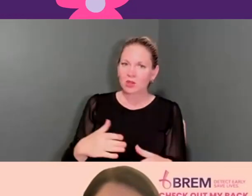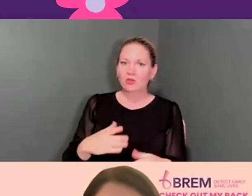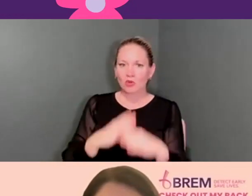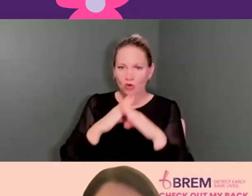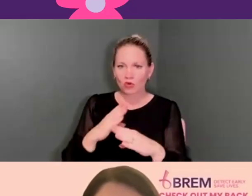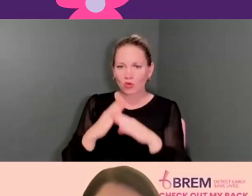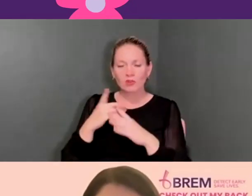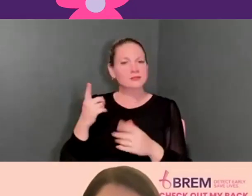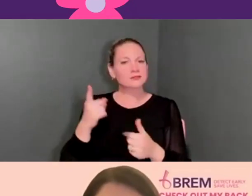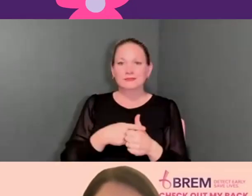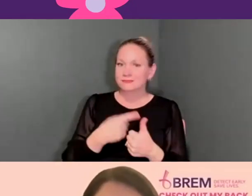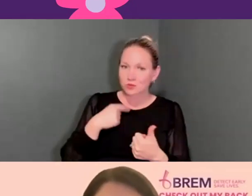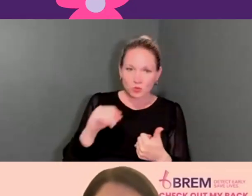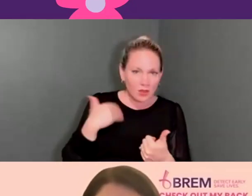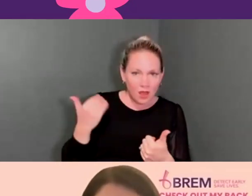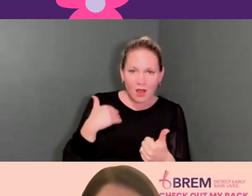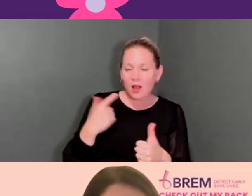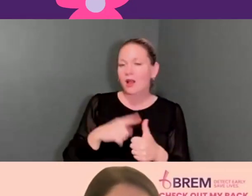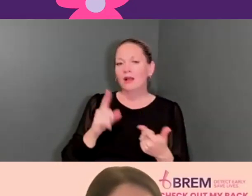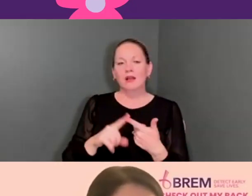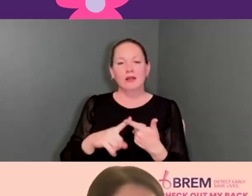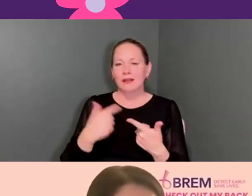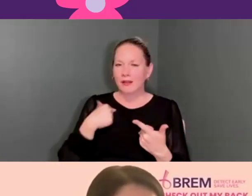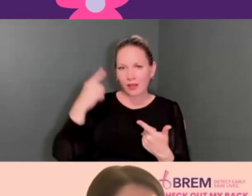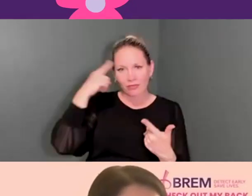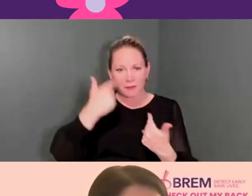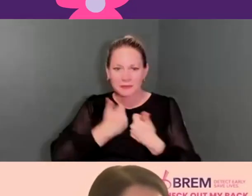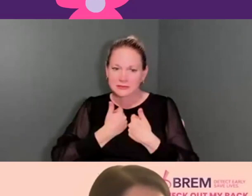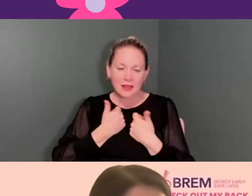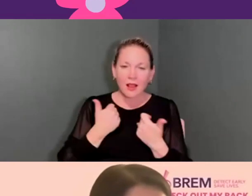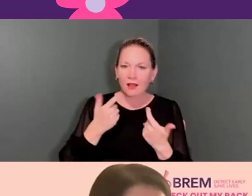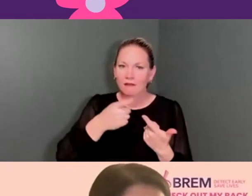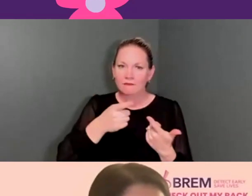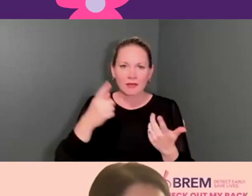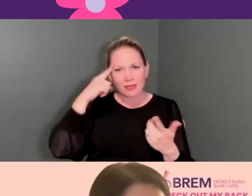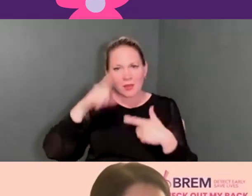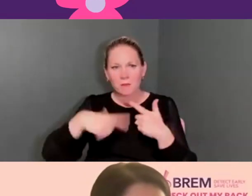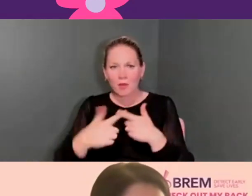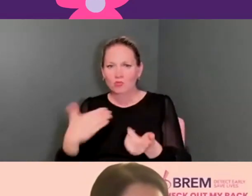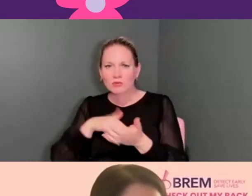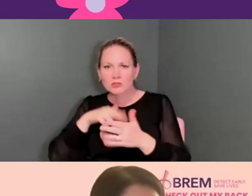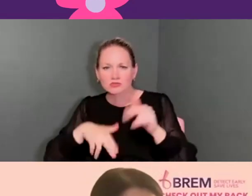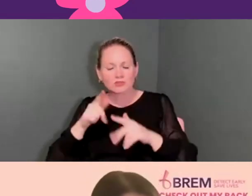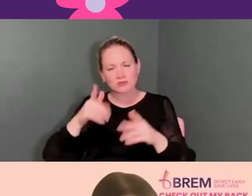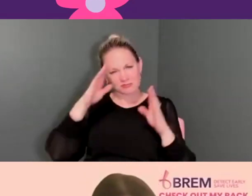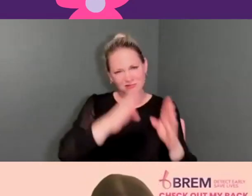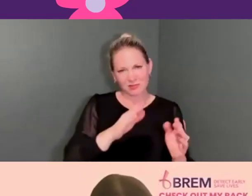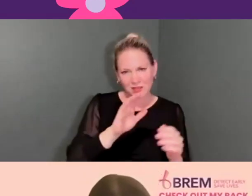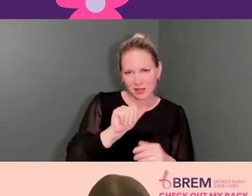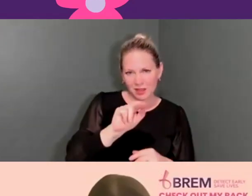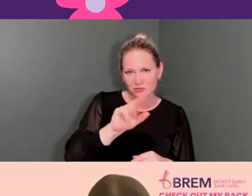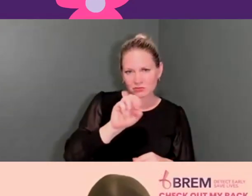for this" to "you're being superficial and caring about the type of reconstruction you're going to have. Just worry about getting rid of the